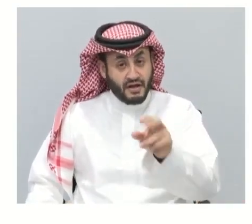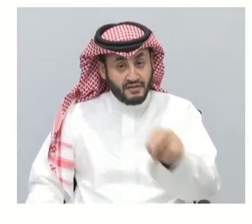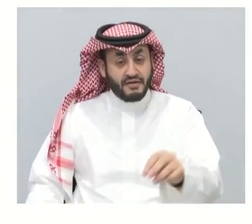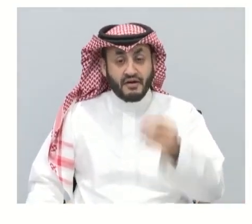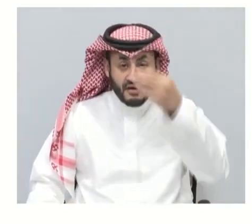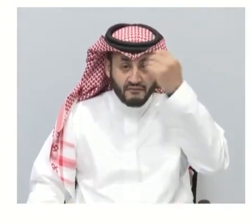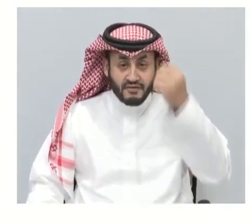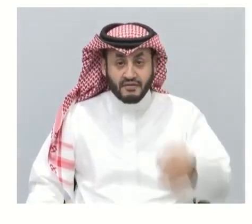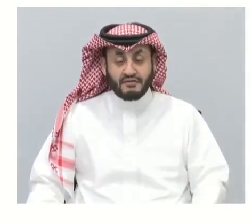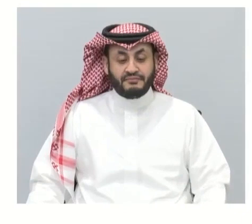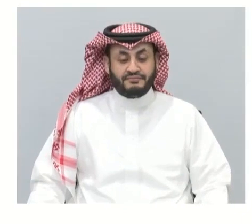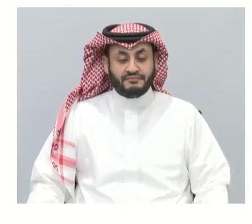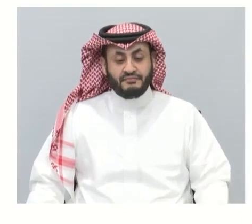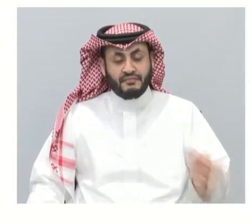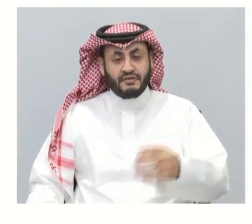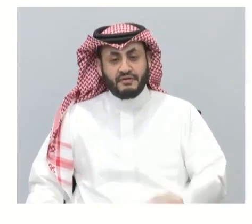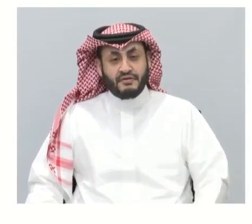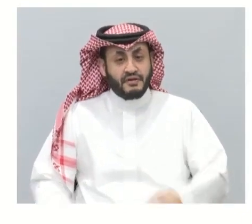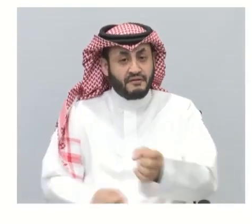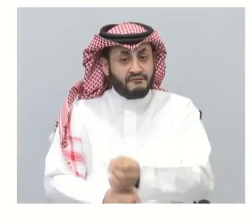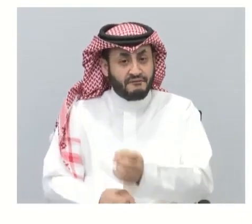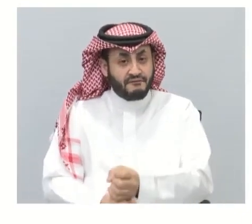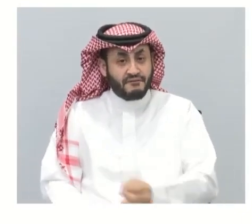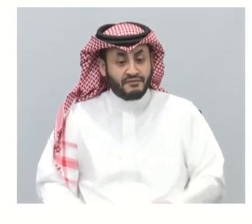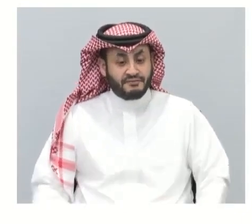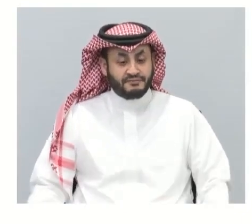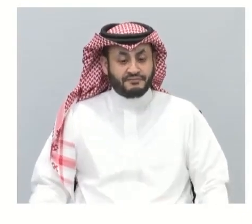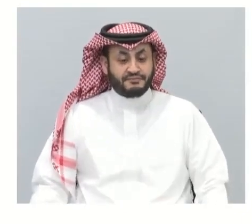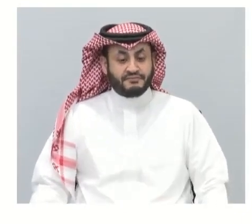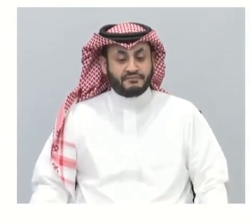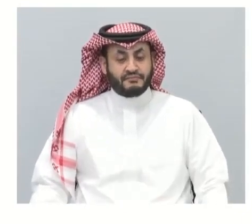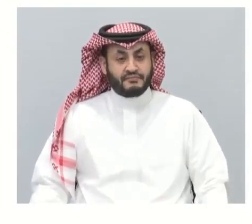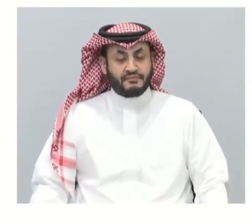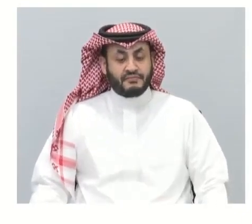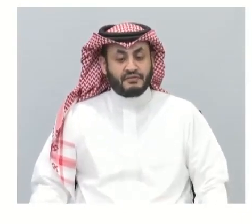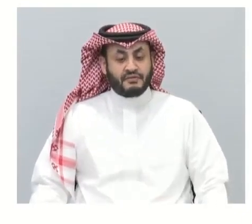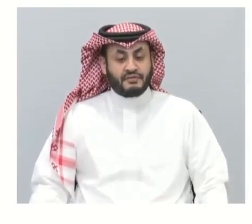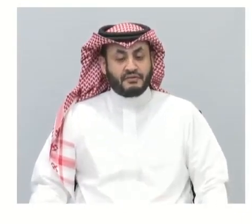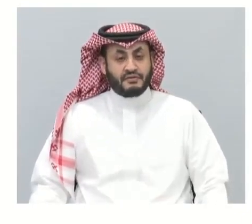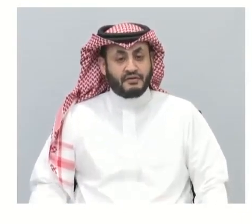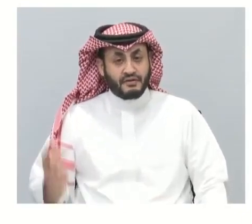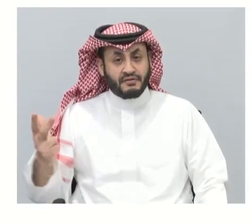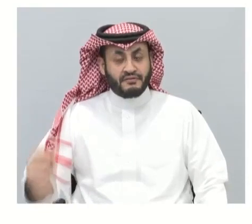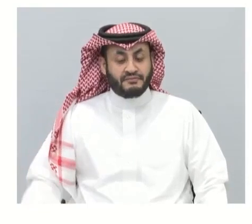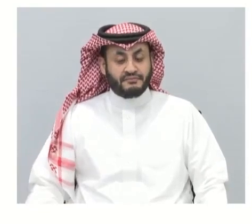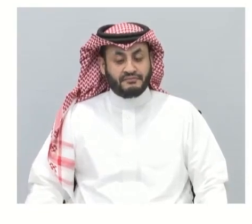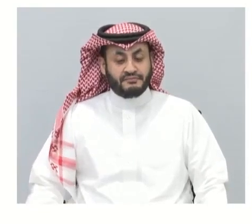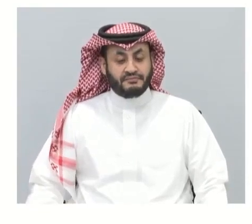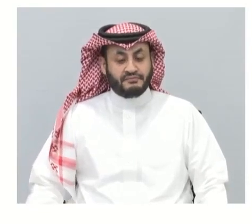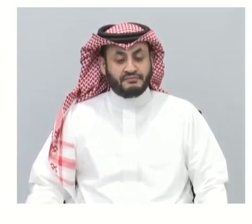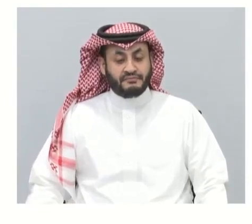have, followed by the verb number 2. I am trying to remember experience.